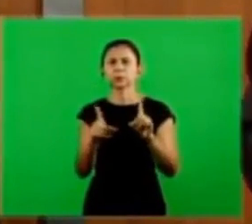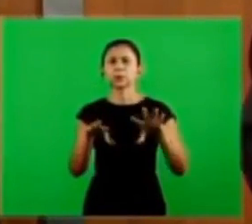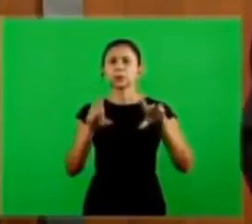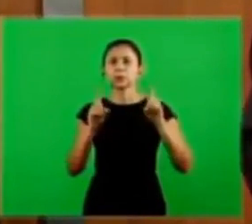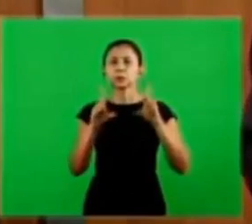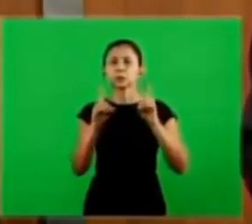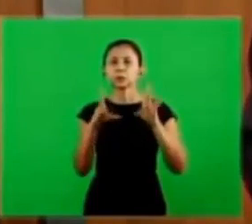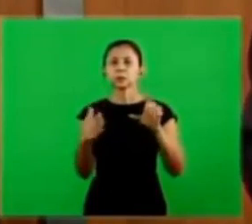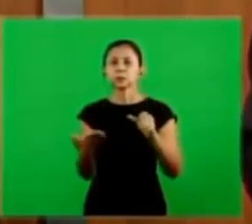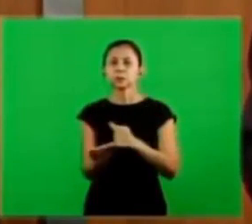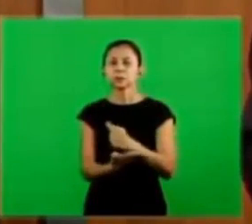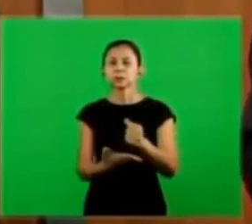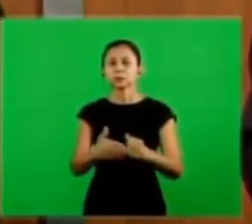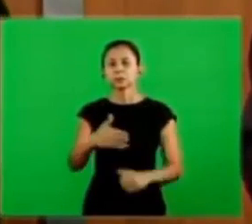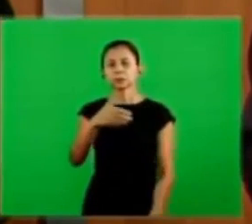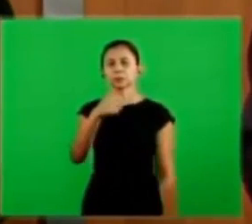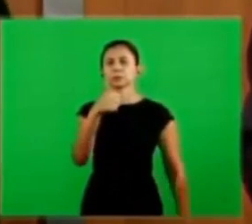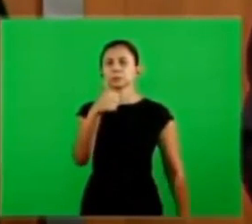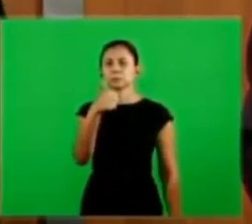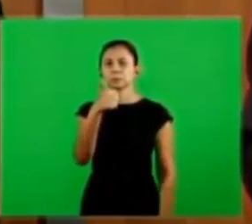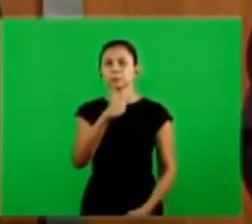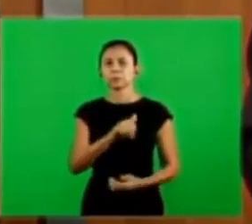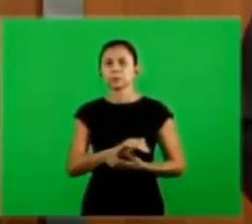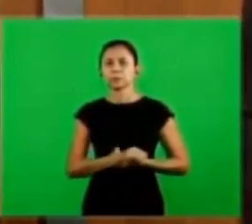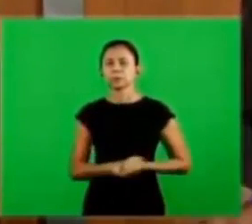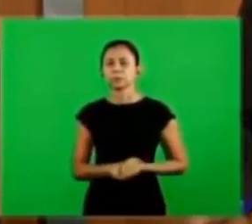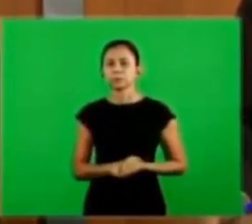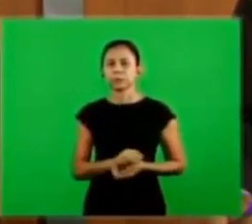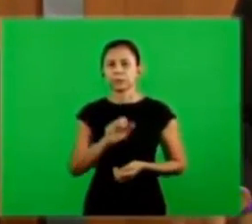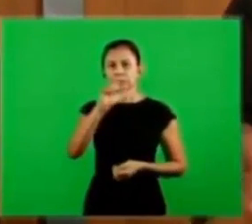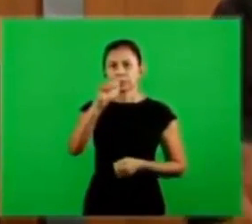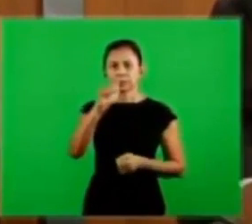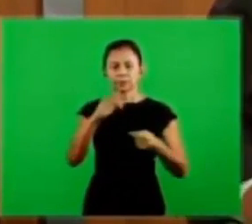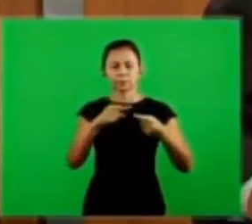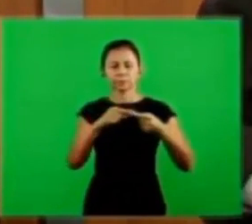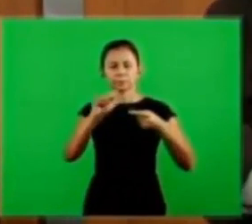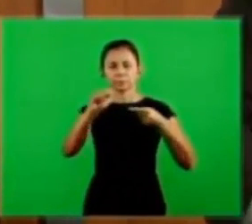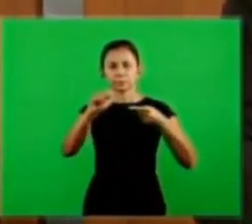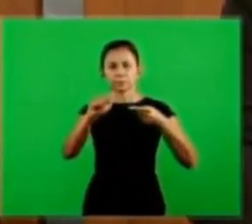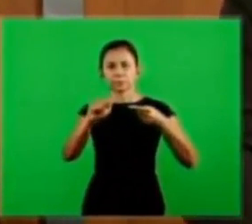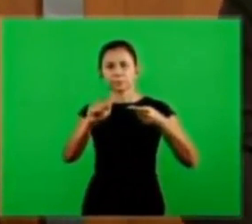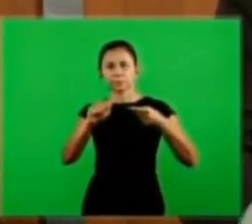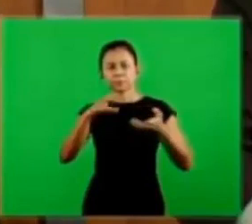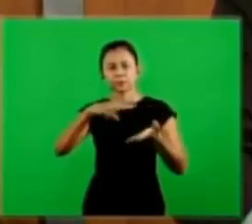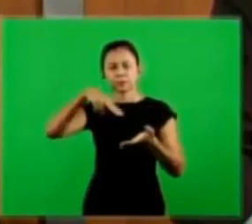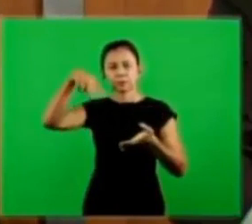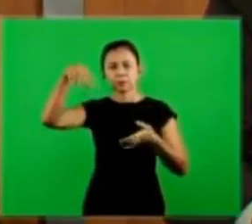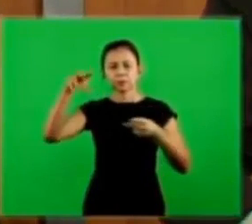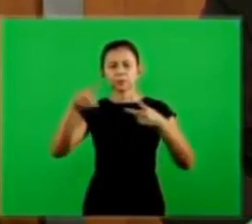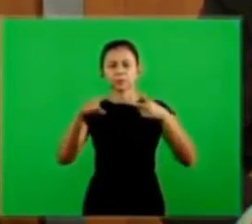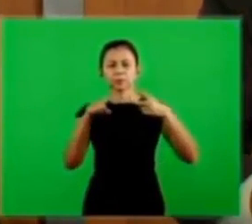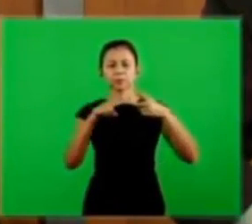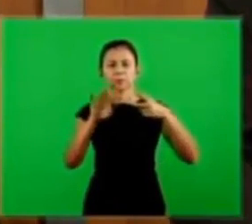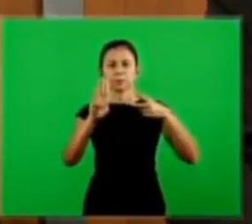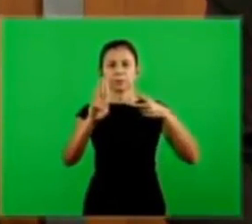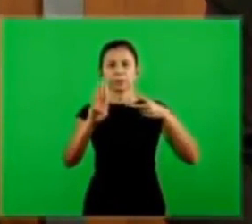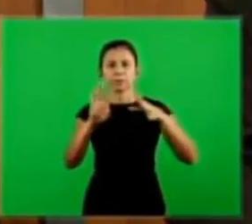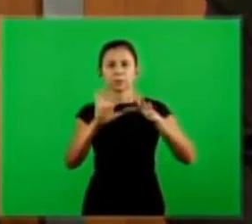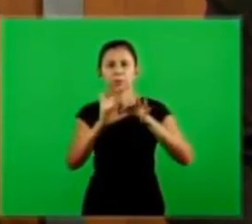disciples, the basic of doctrine was the resurrection, B,